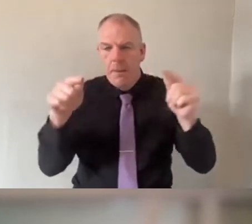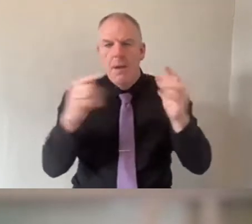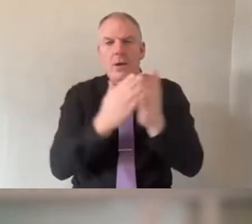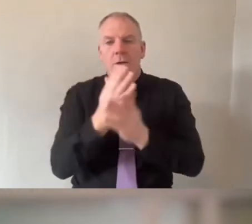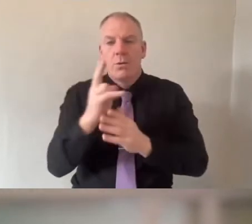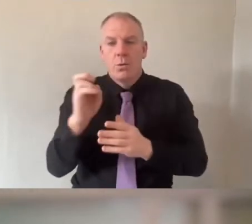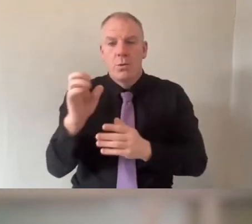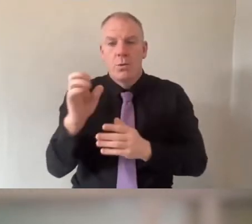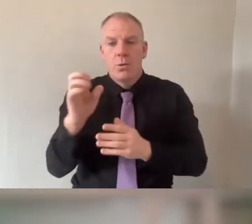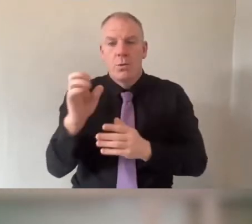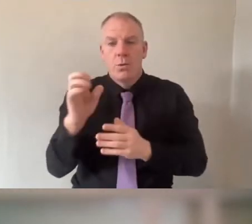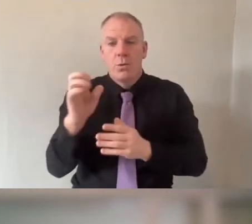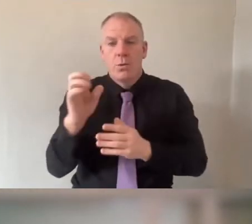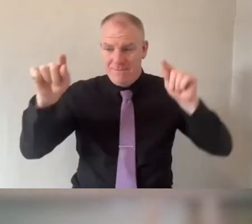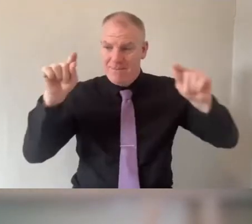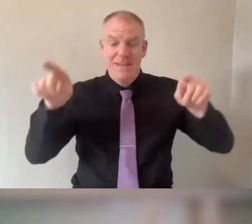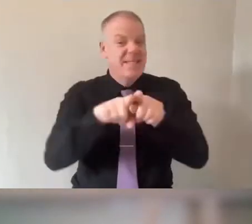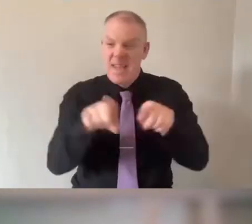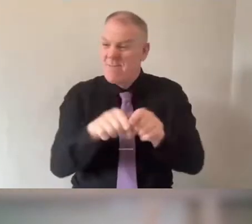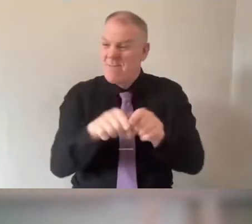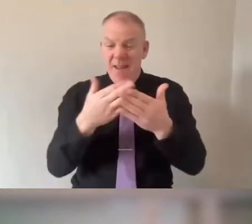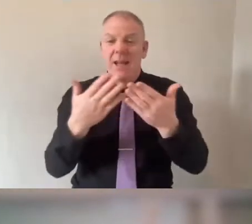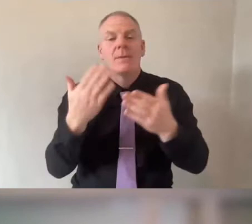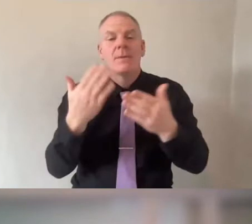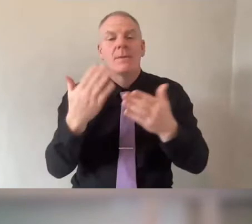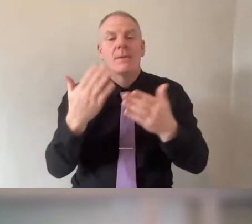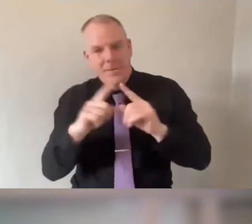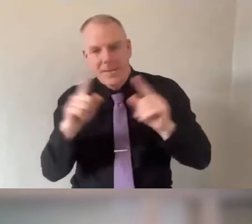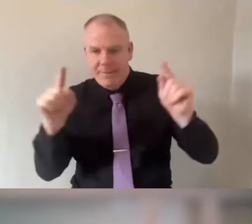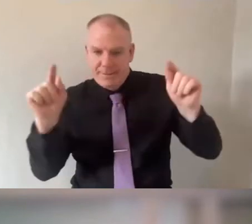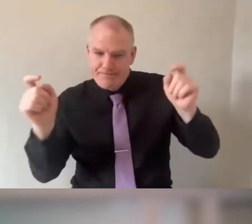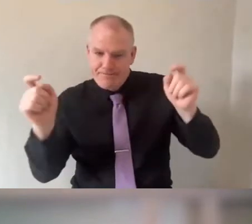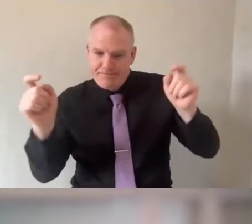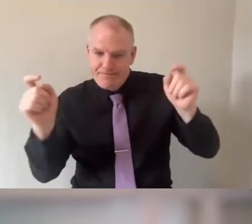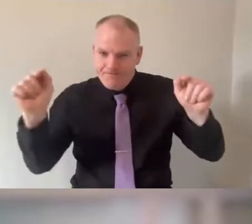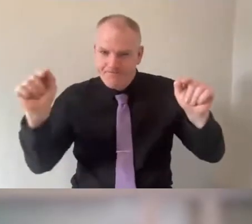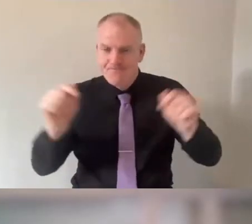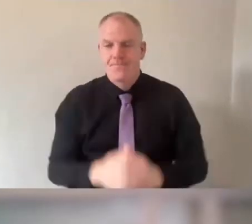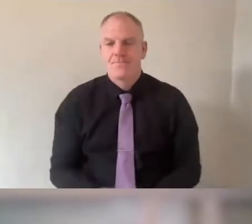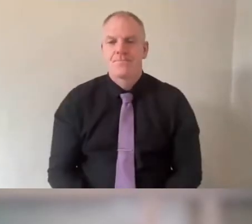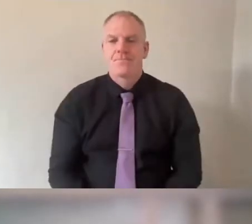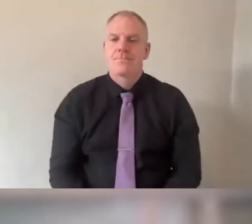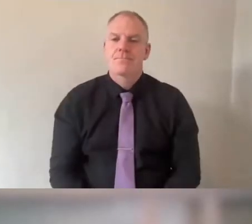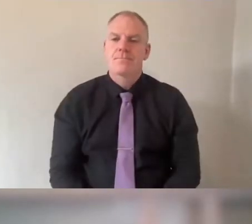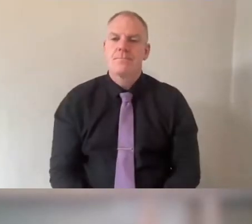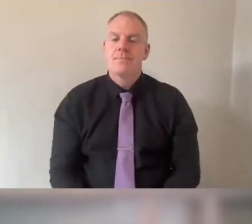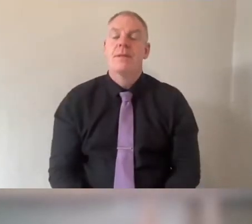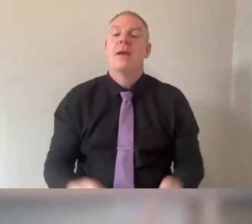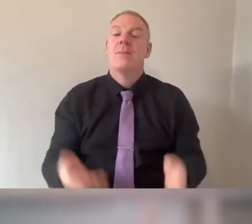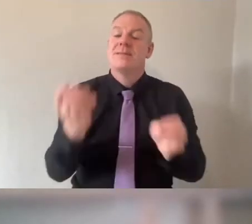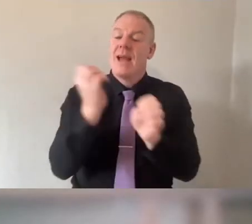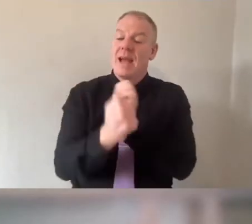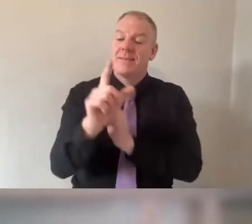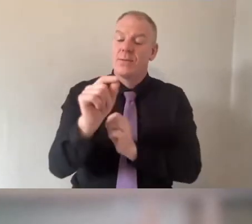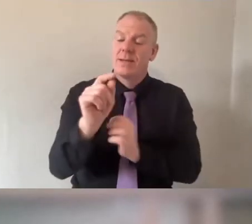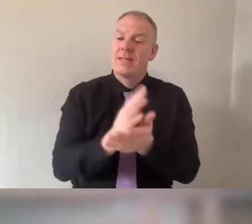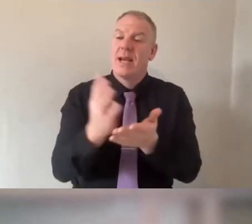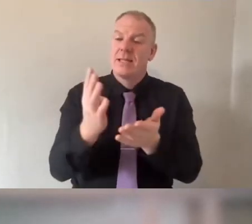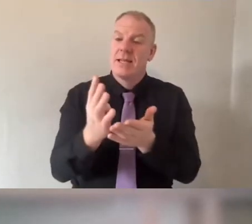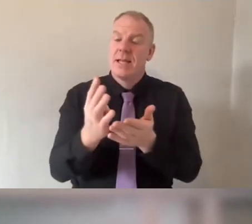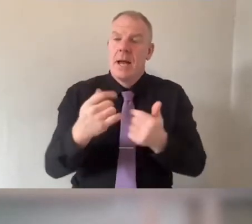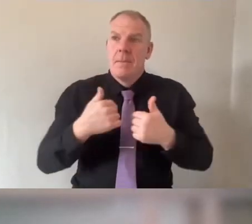and Ireland. Lots of similarities, but some differences as well. And that was the end of 2019. And certainly as somebody